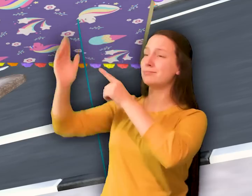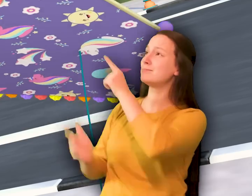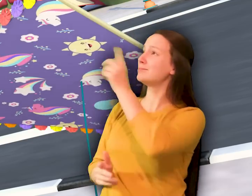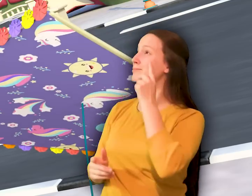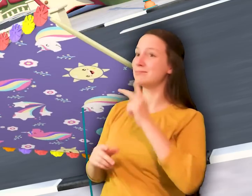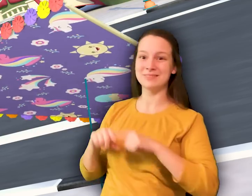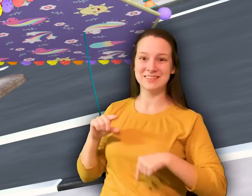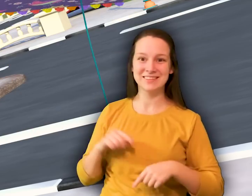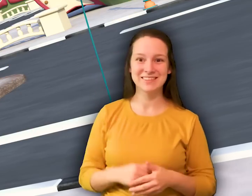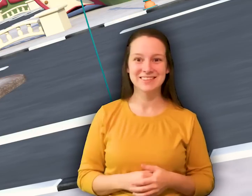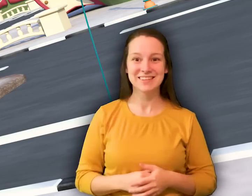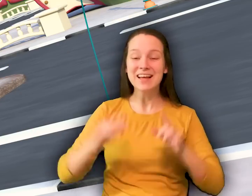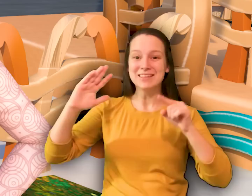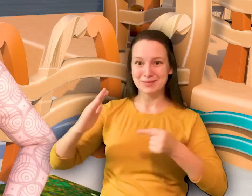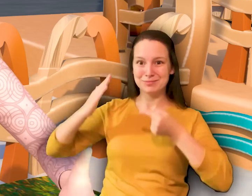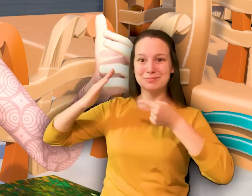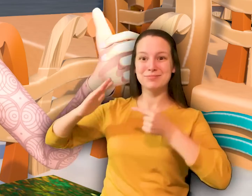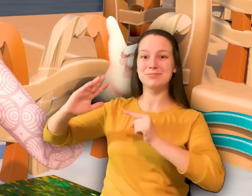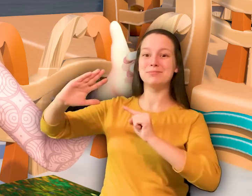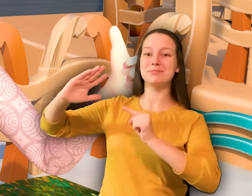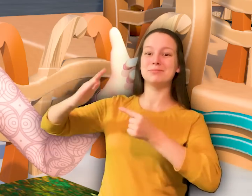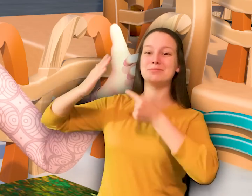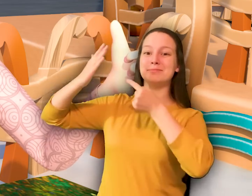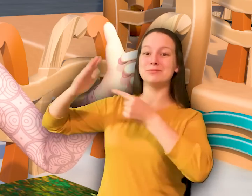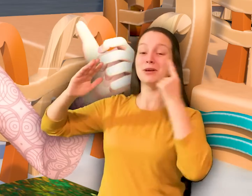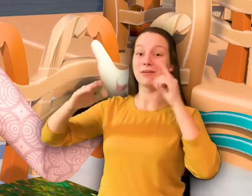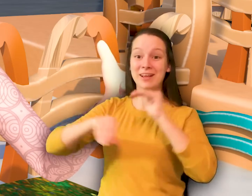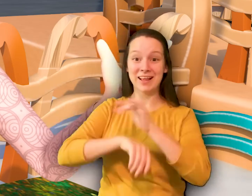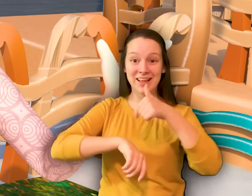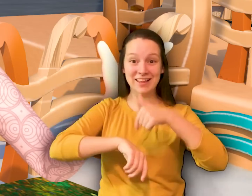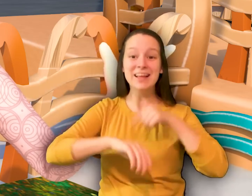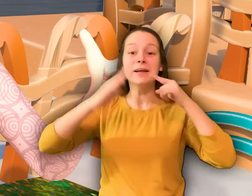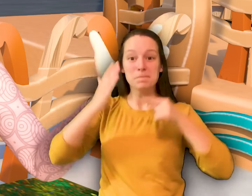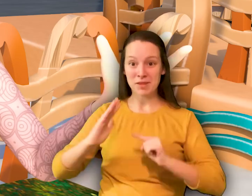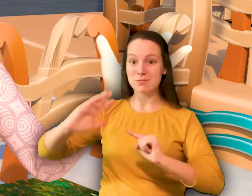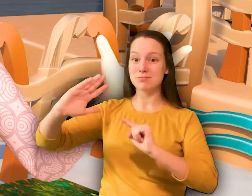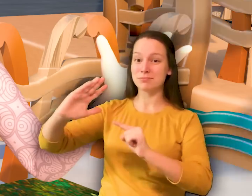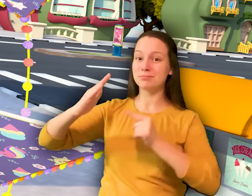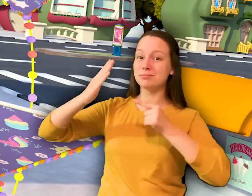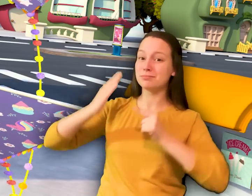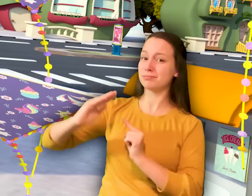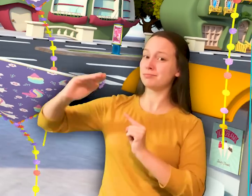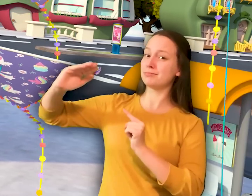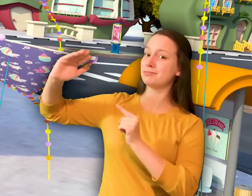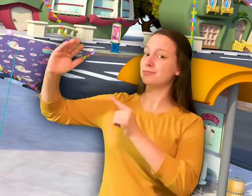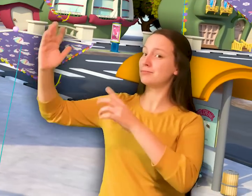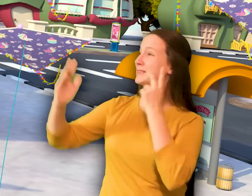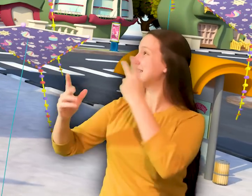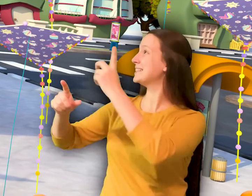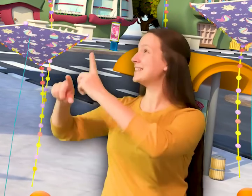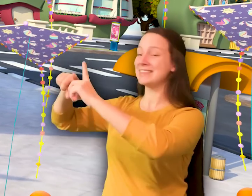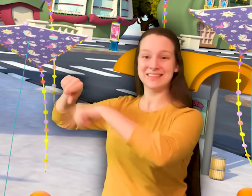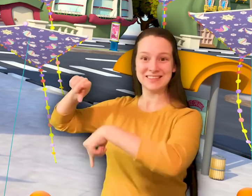flying out of sight here we go with the Gite to fly up at night here we go with the